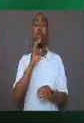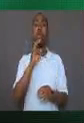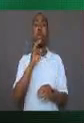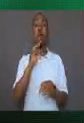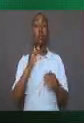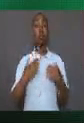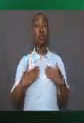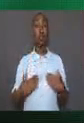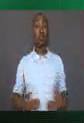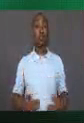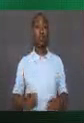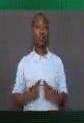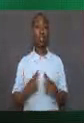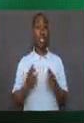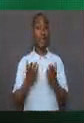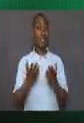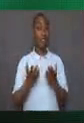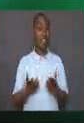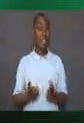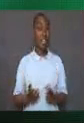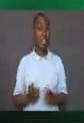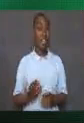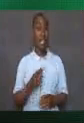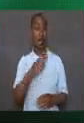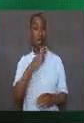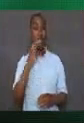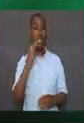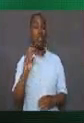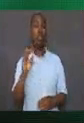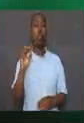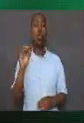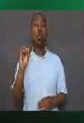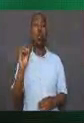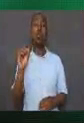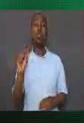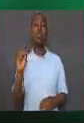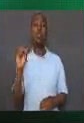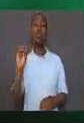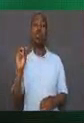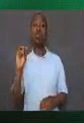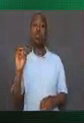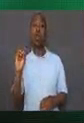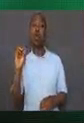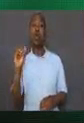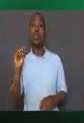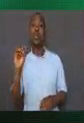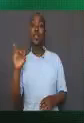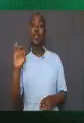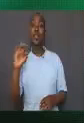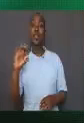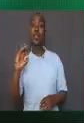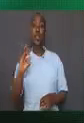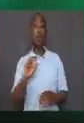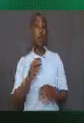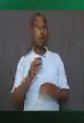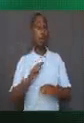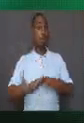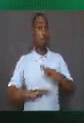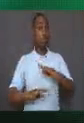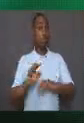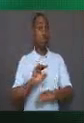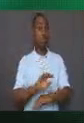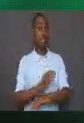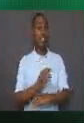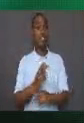important because it impacts the osmotic process of cells. The control of